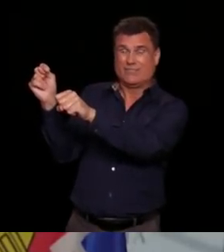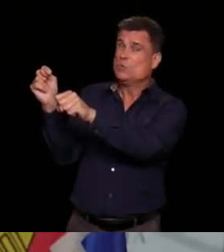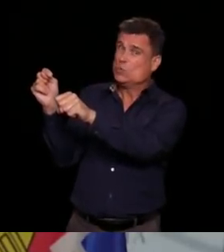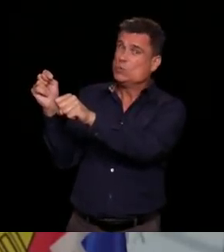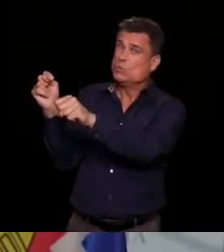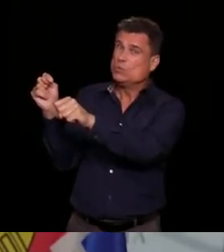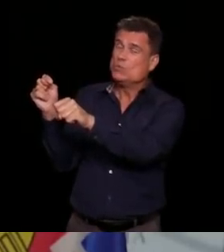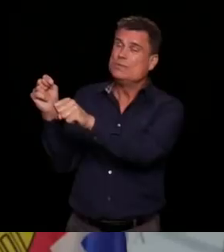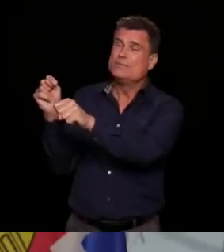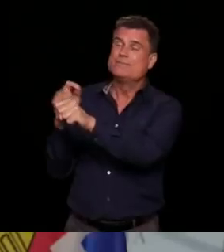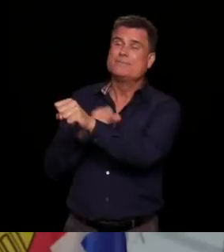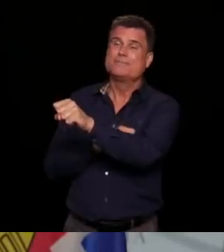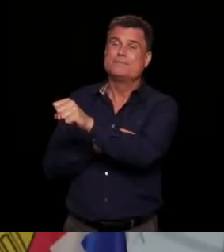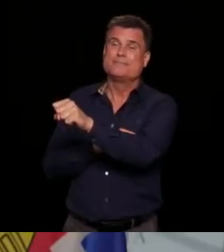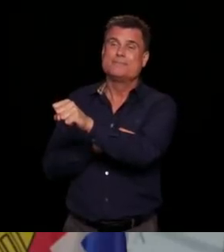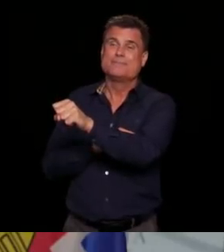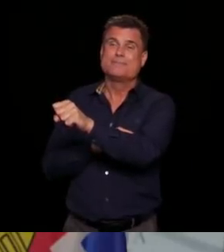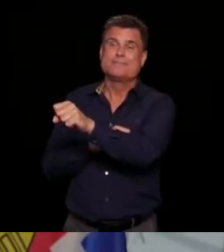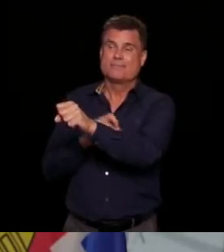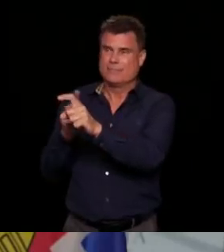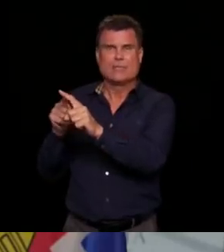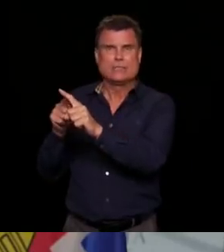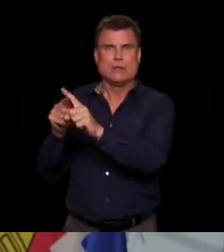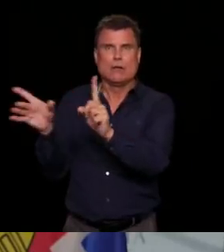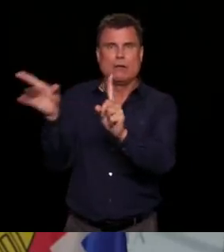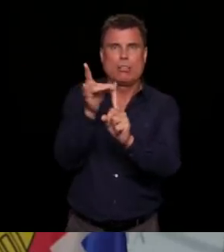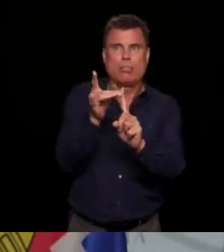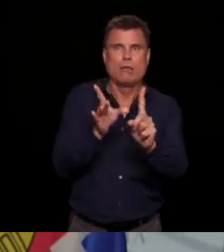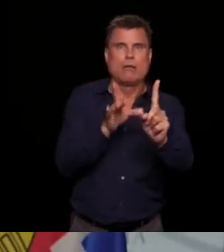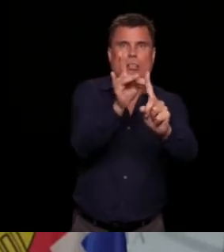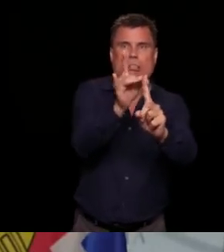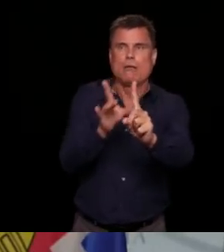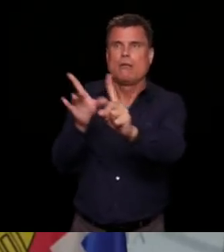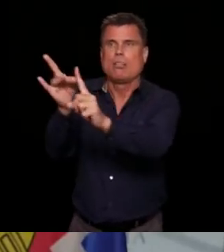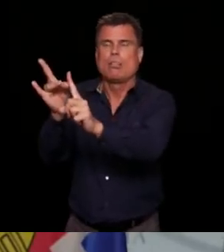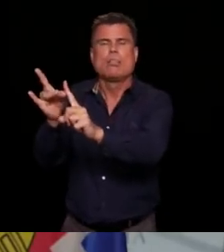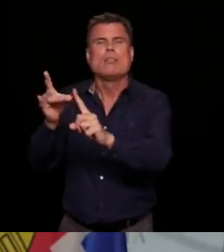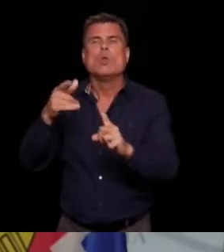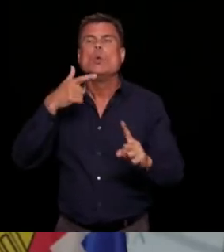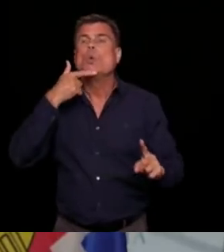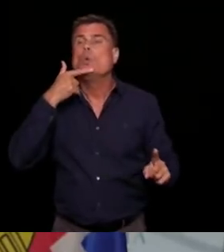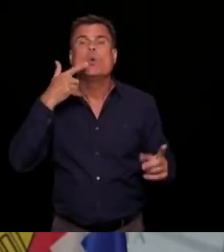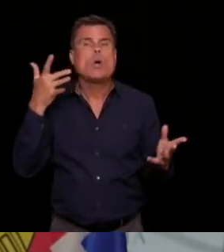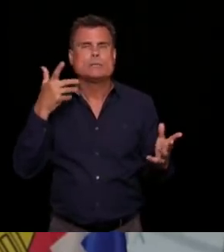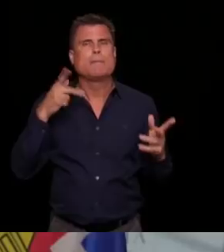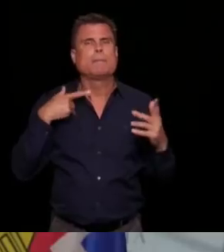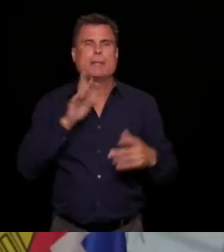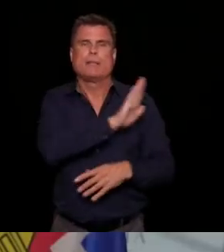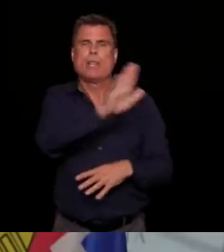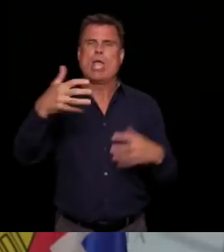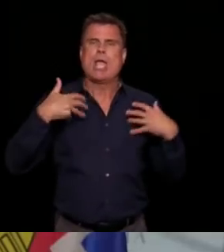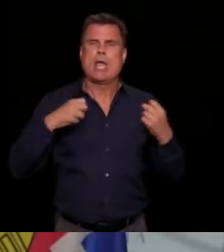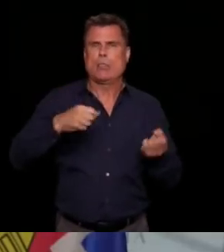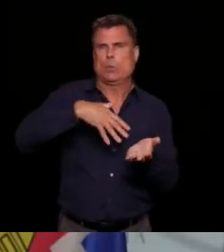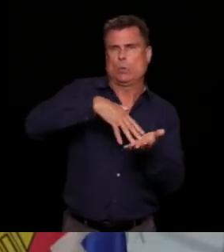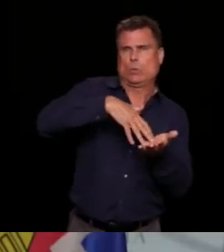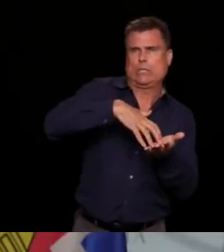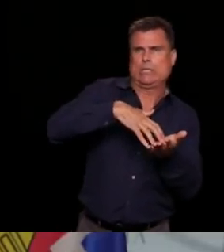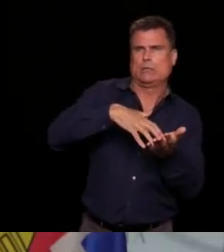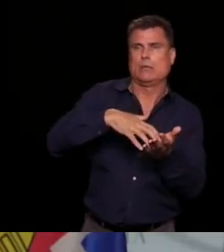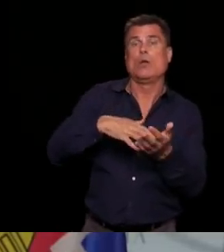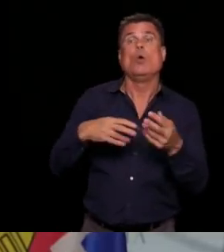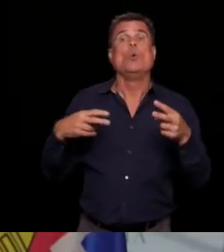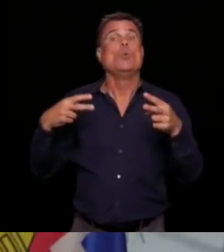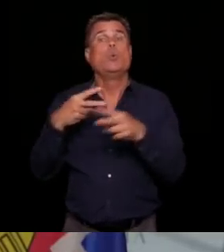transmission and who the vulnerable populations are, COVID-19 transmission is highest risk in close settings where people are in